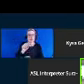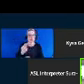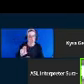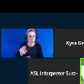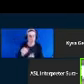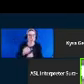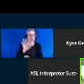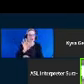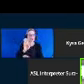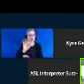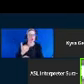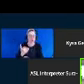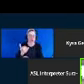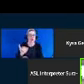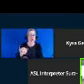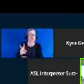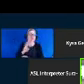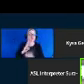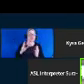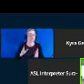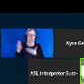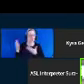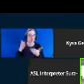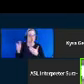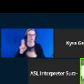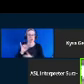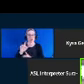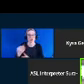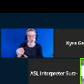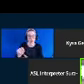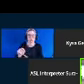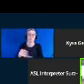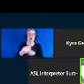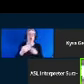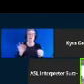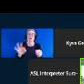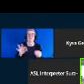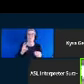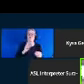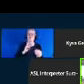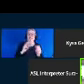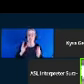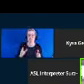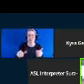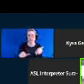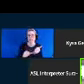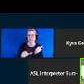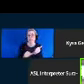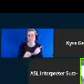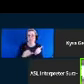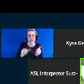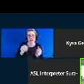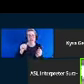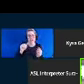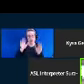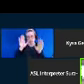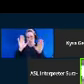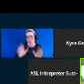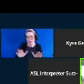with the FBI Victims Services Unit, Office of Victims Assistance. And that is an amazing